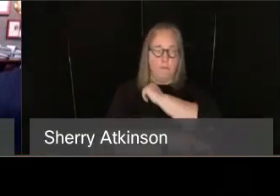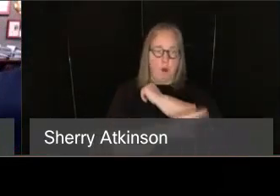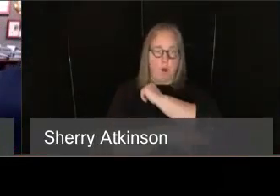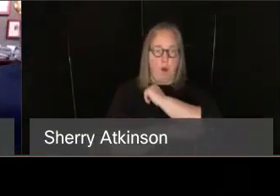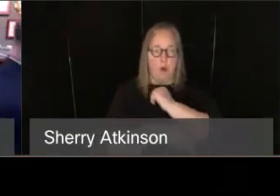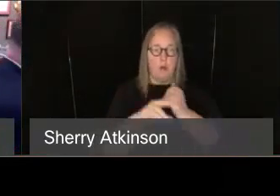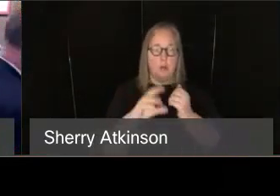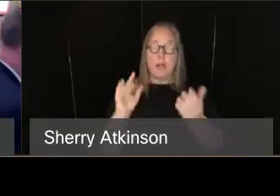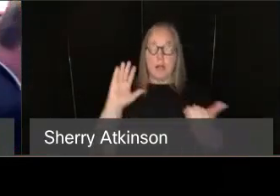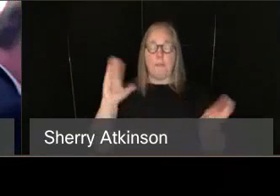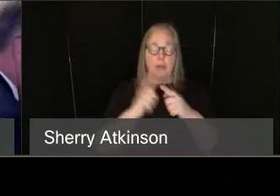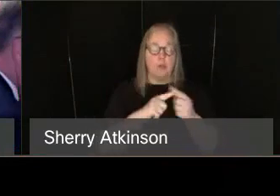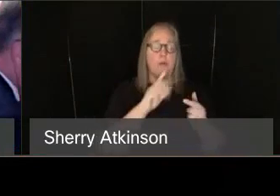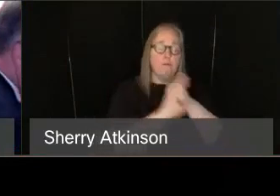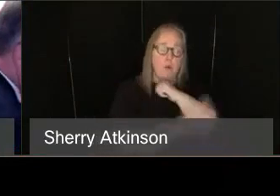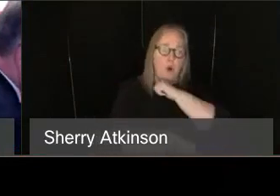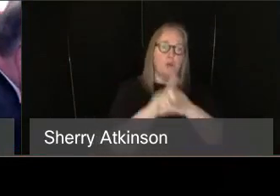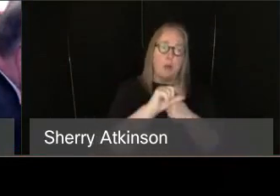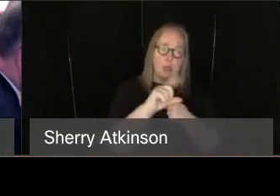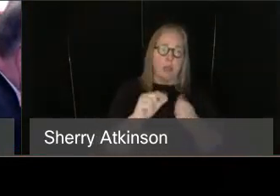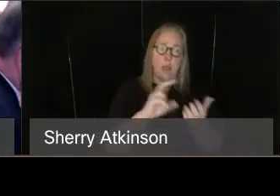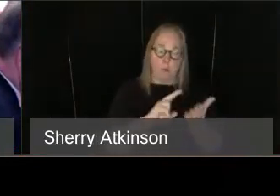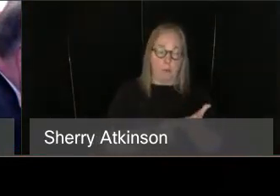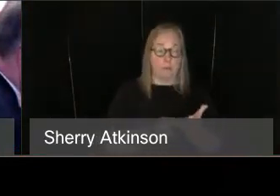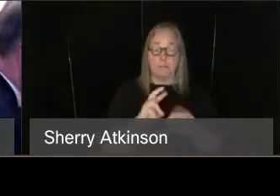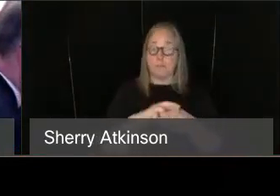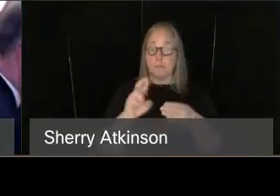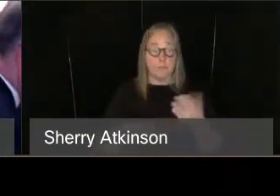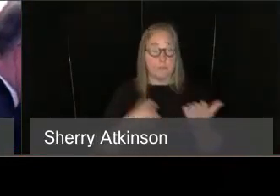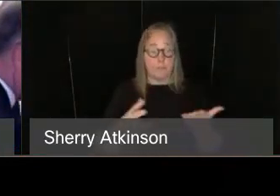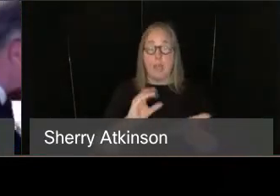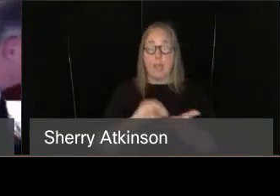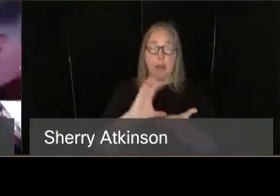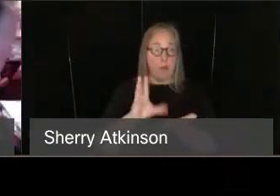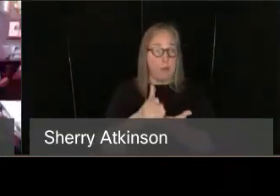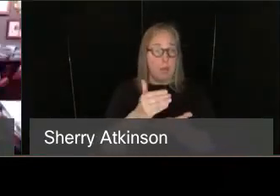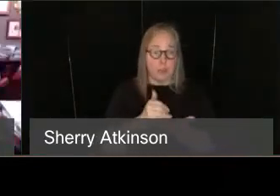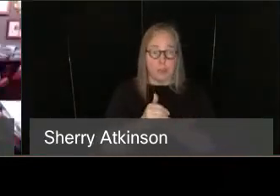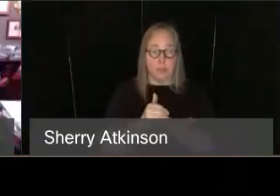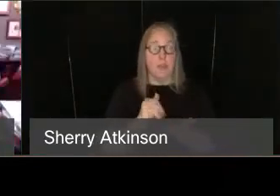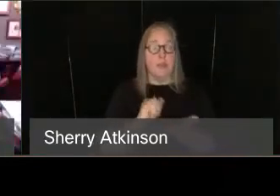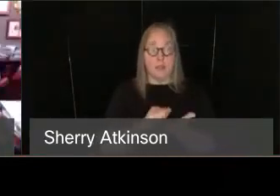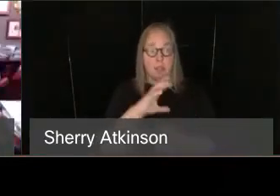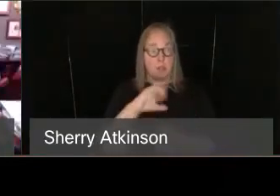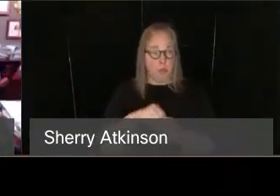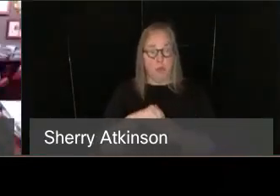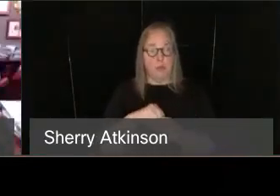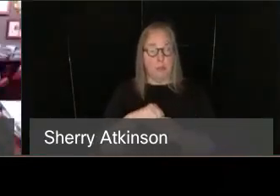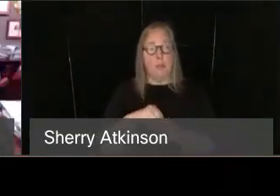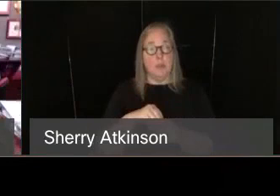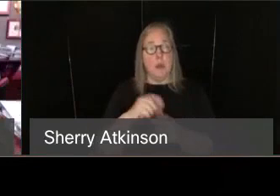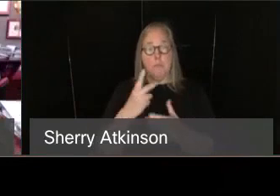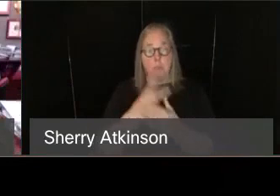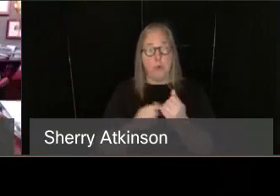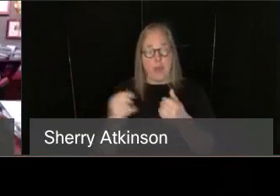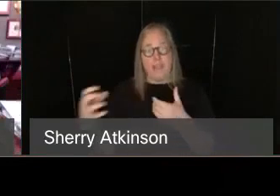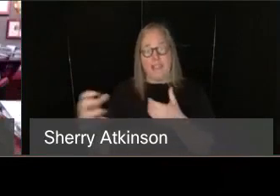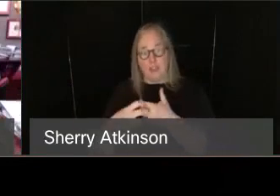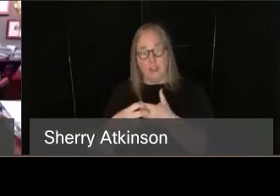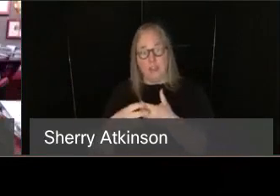enrollment. The result is a capital budget that incorporates both additions and several new schools in future